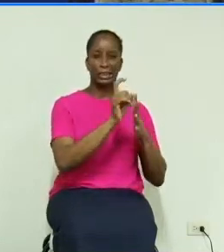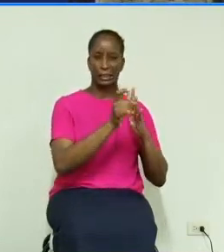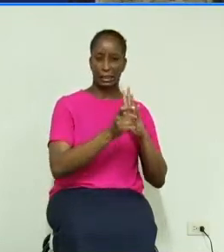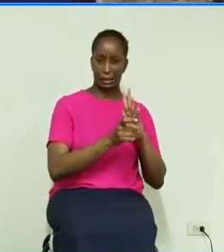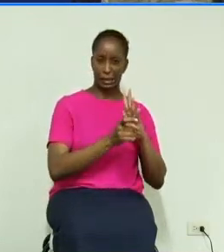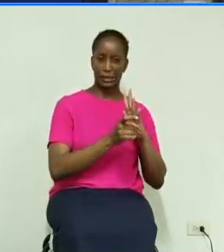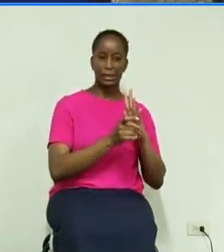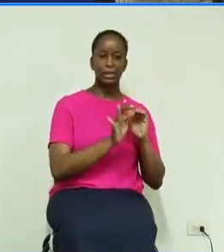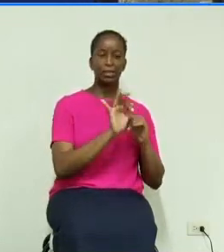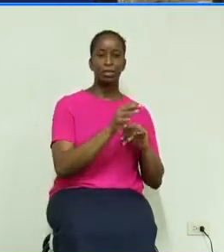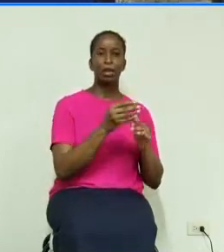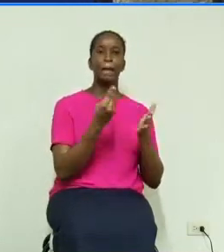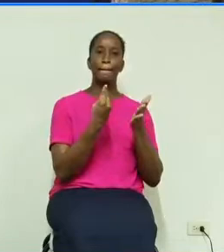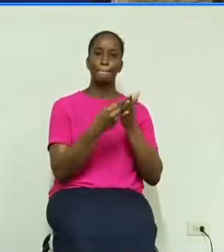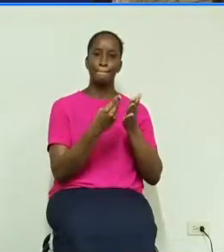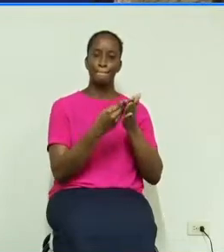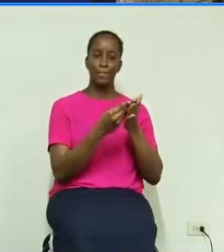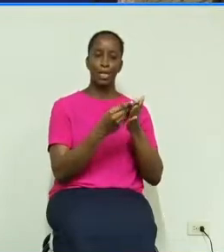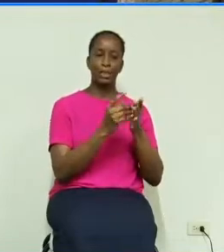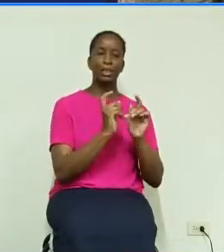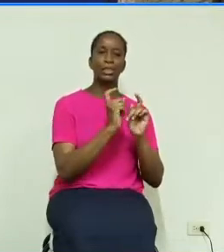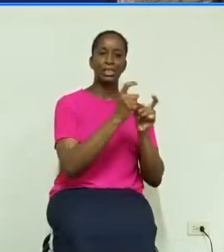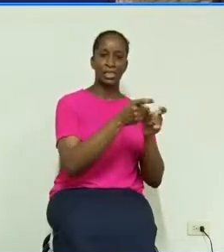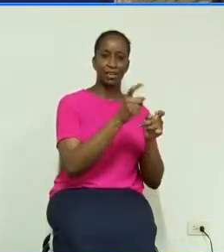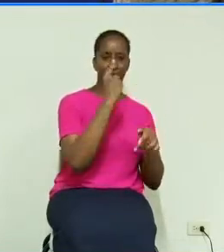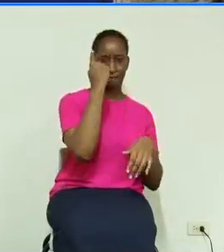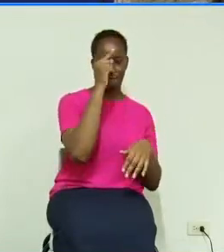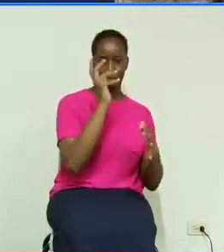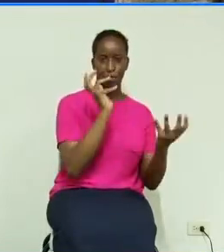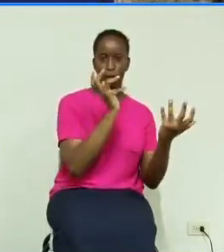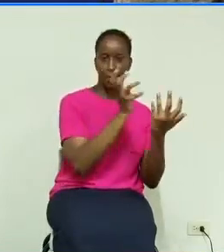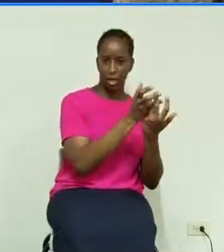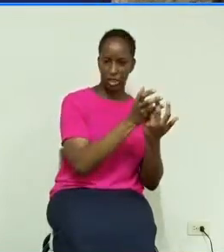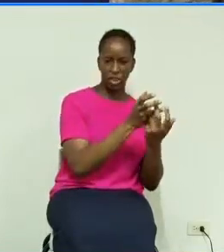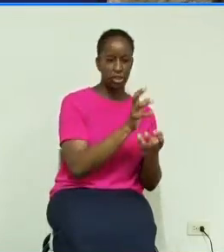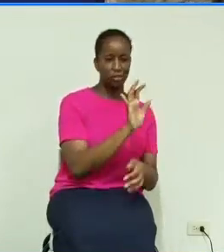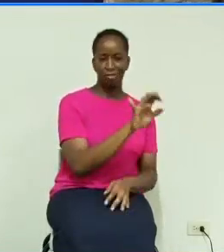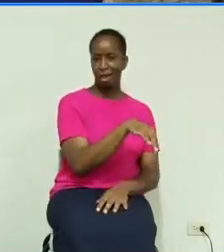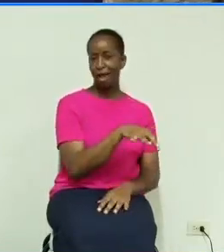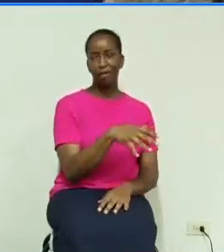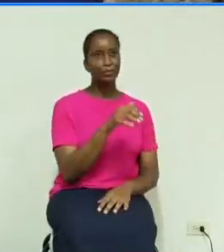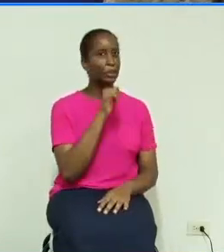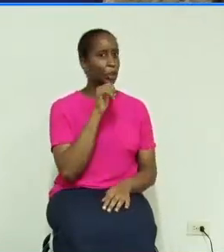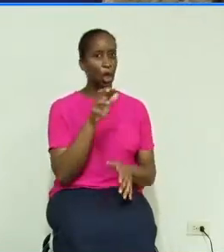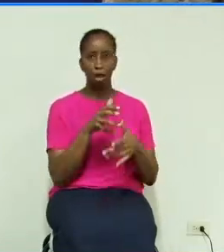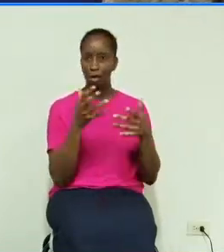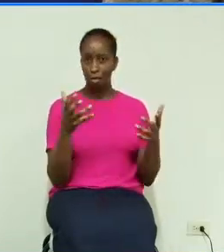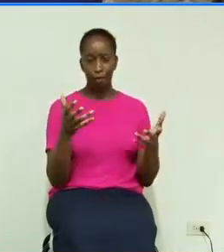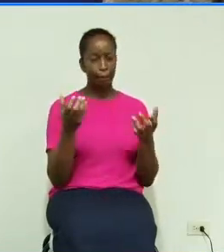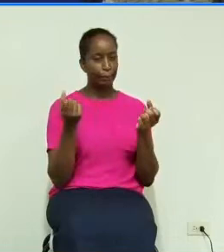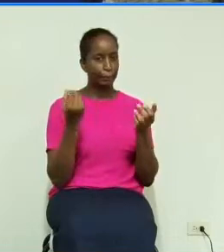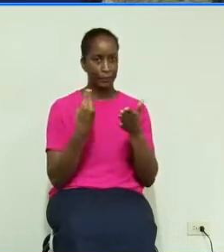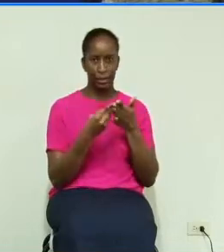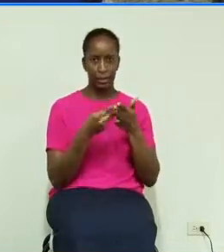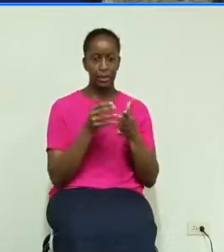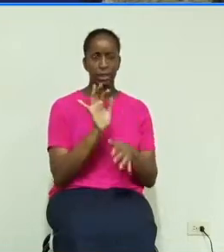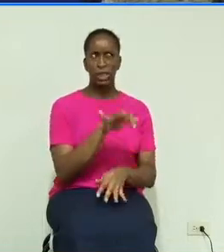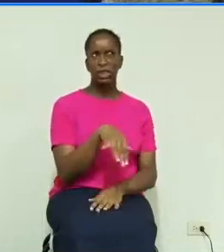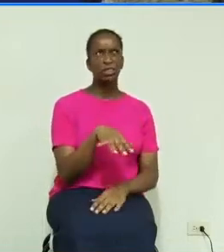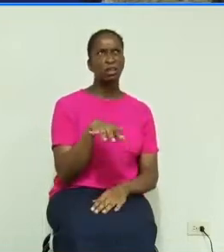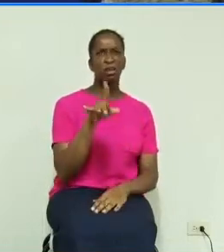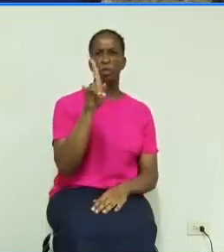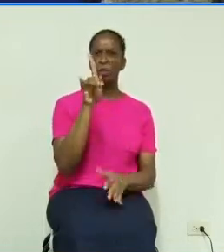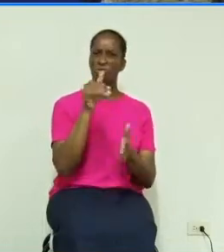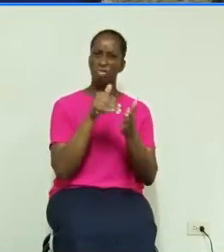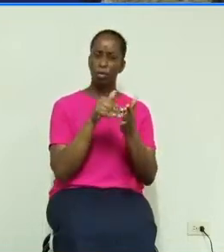And that is for meeting for a full day every week. It includes the fact that to